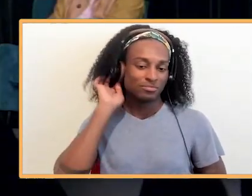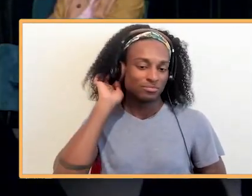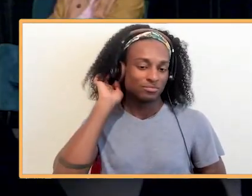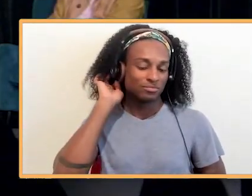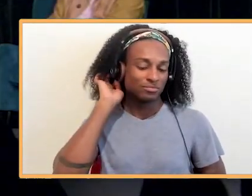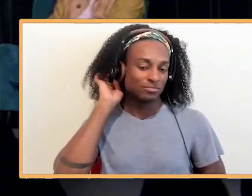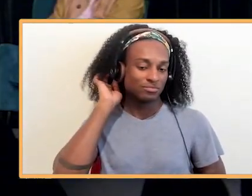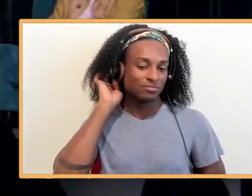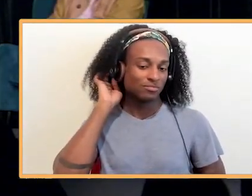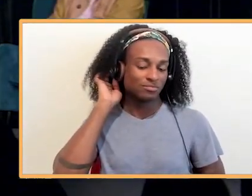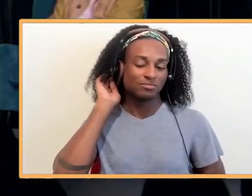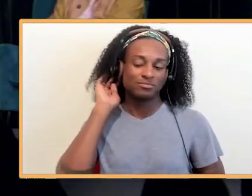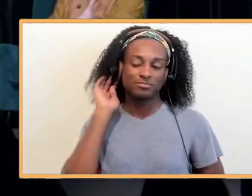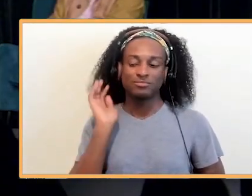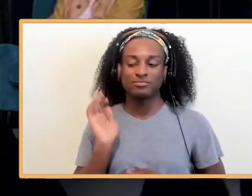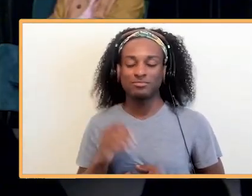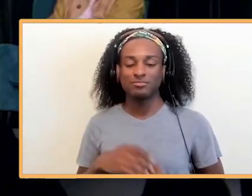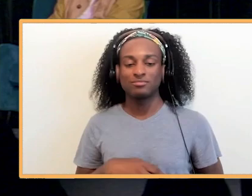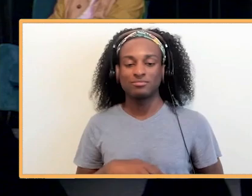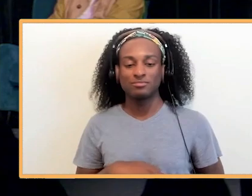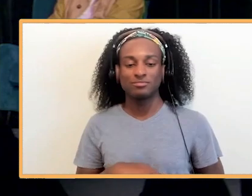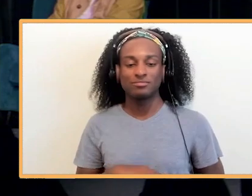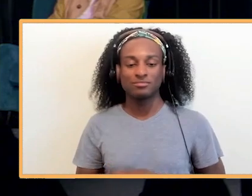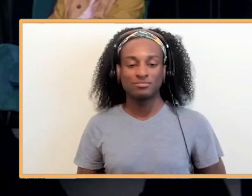And so